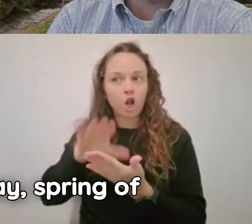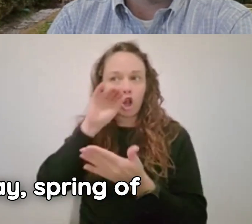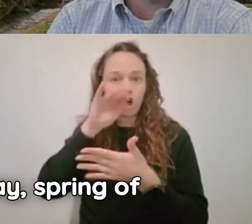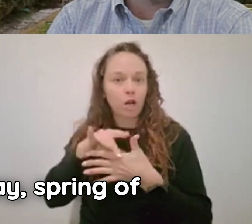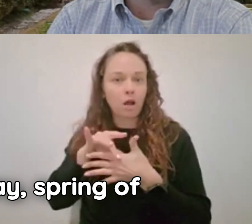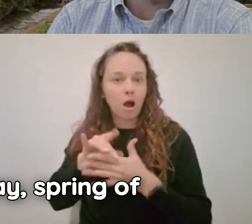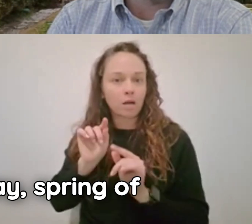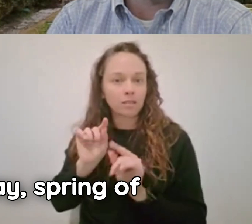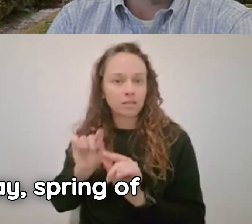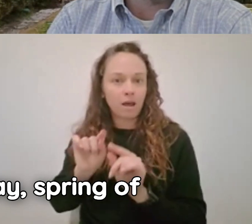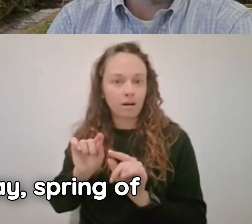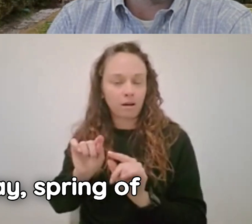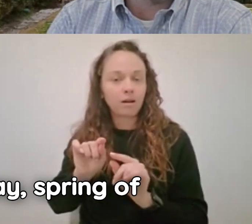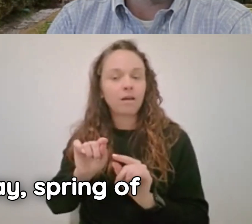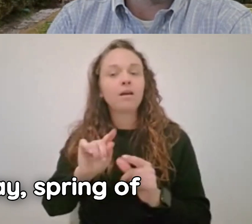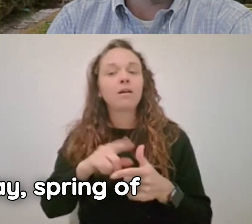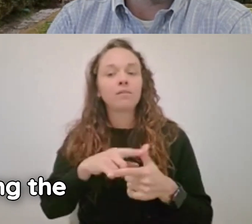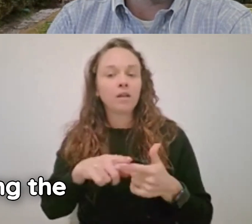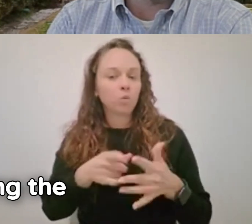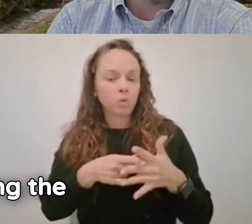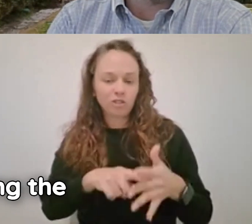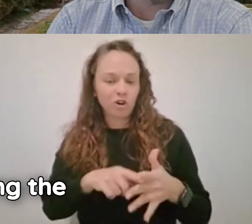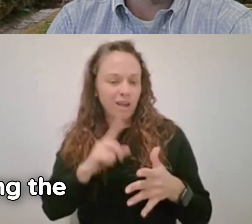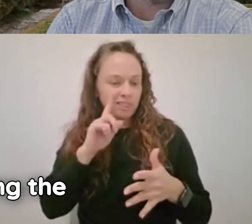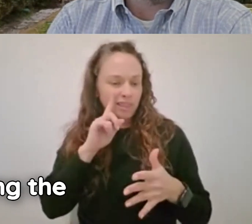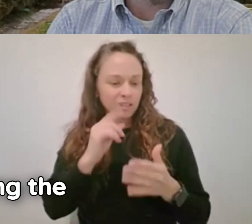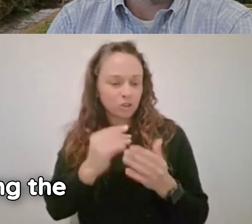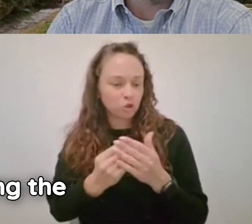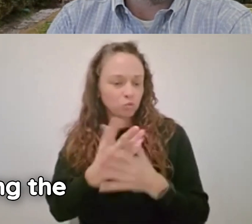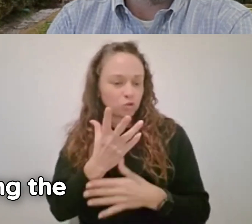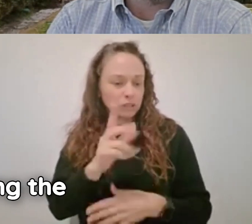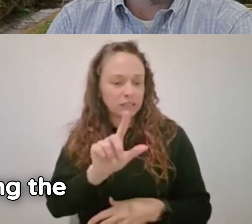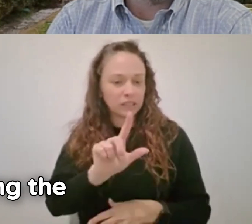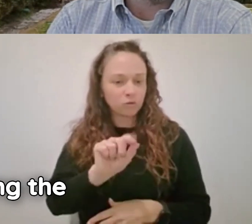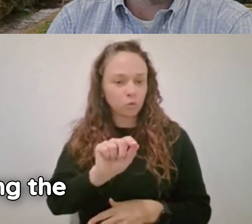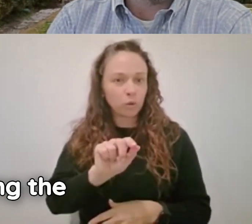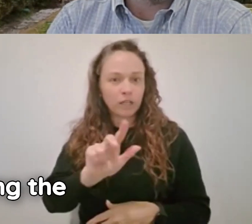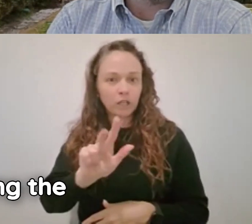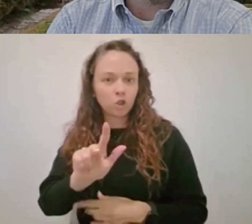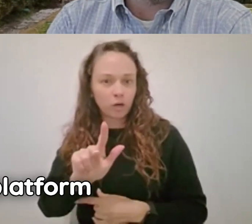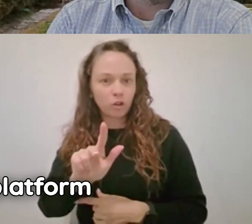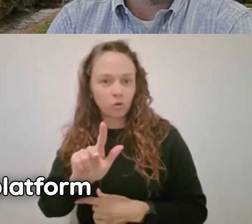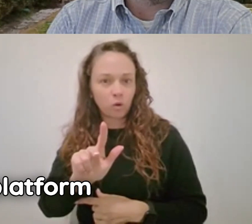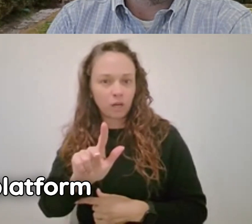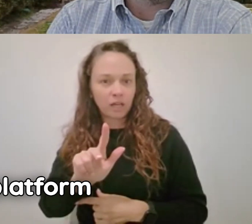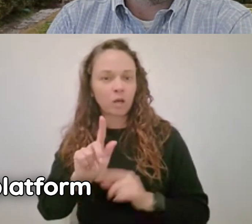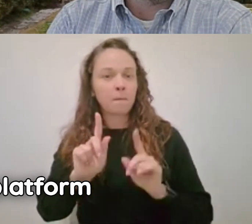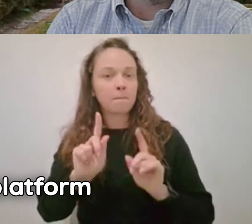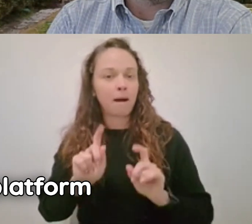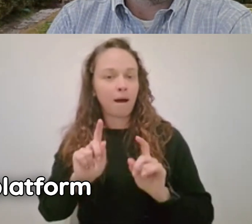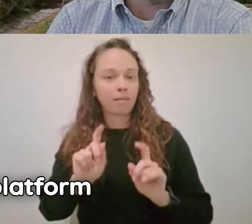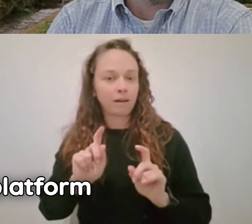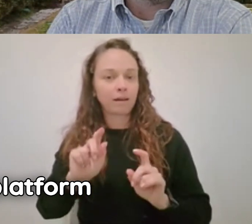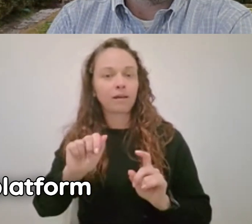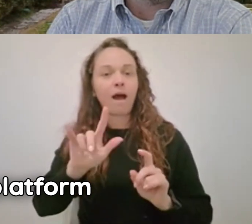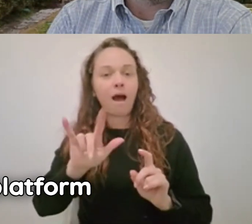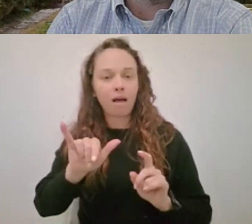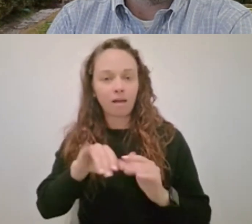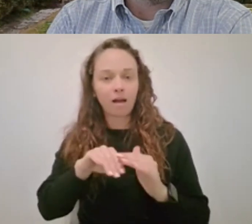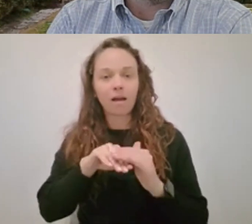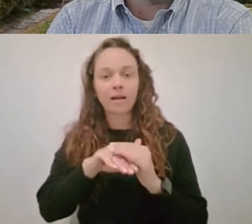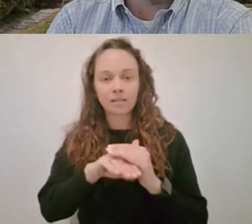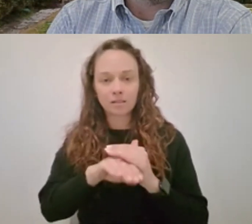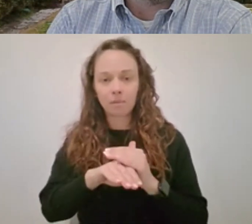we started in I want to say spring of 2023, piloting the Ally accessibility